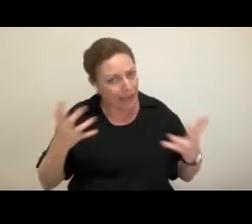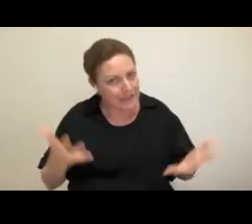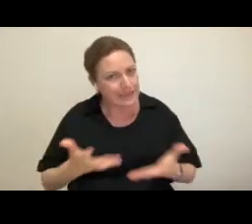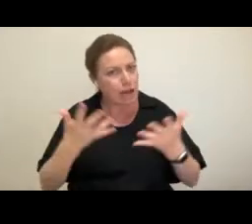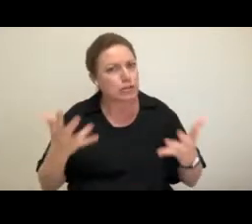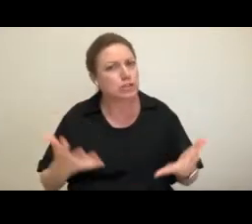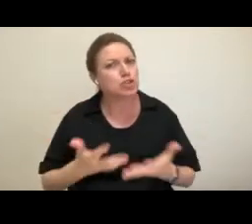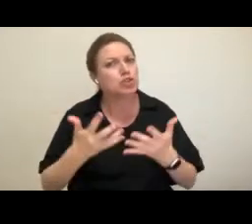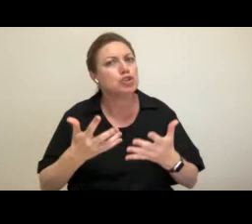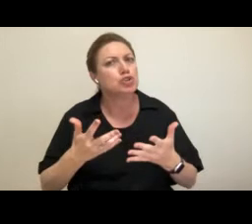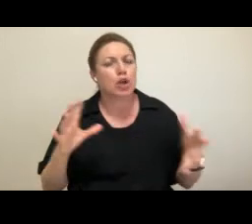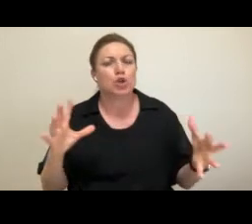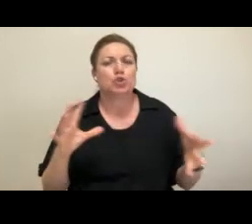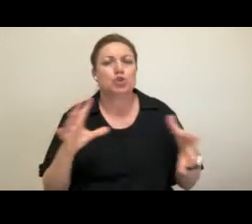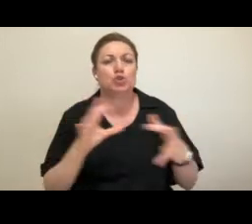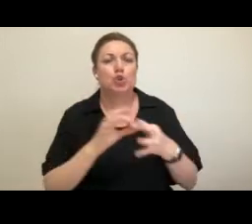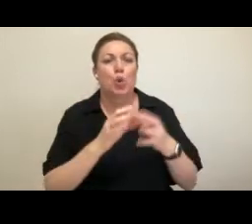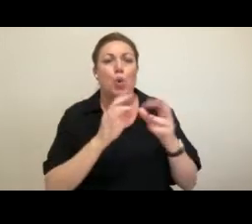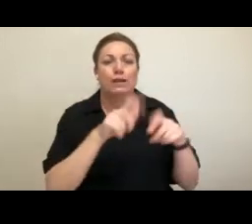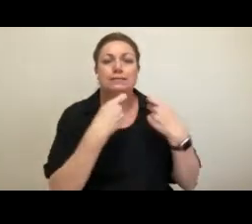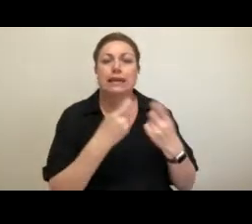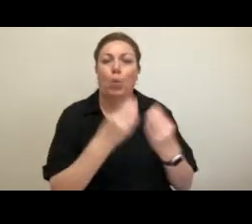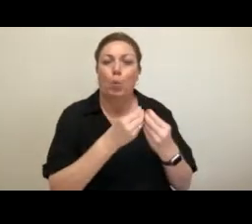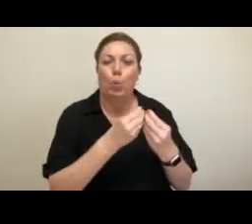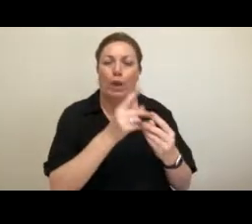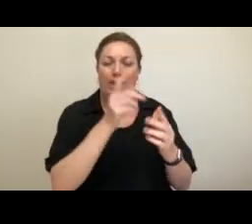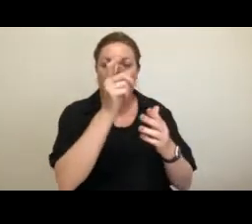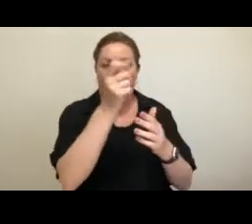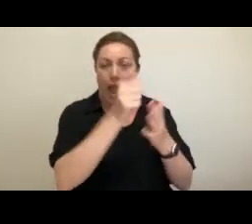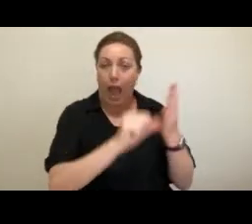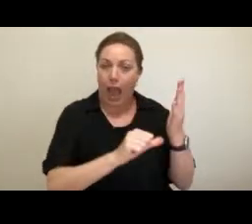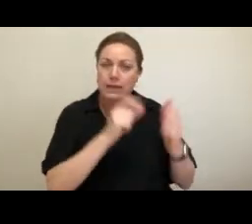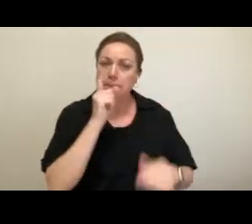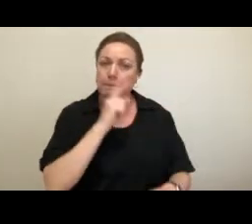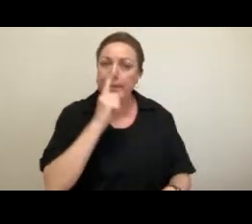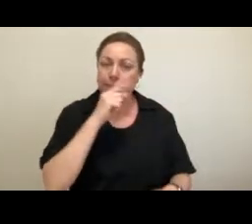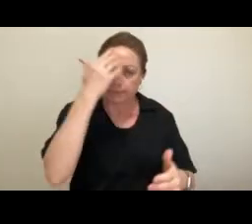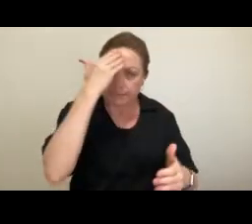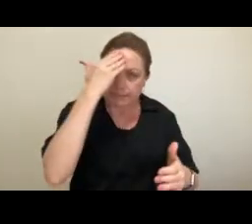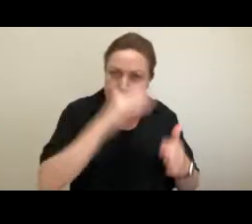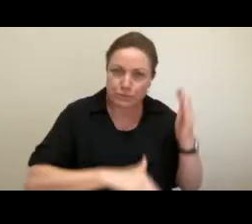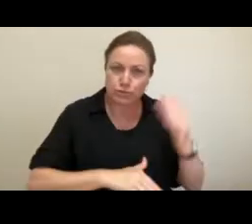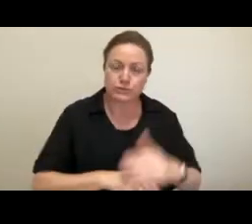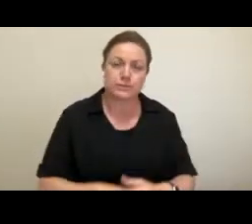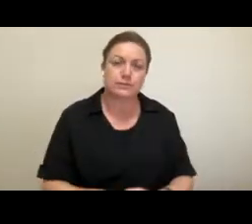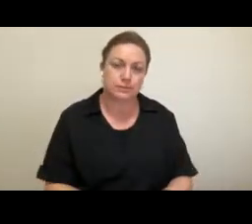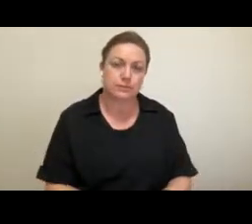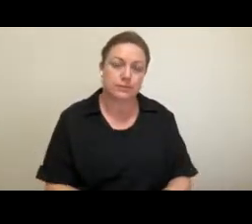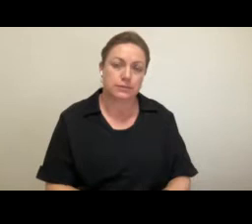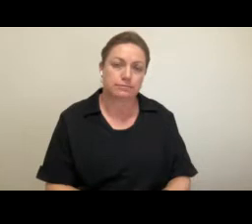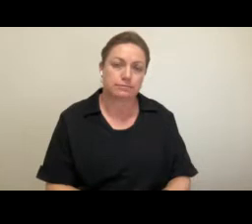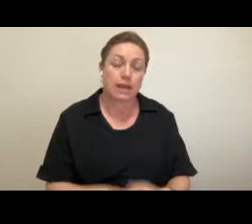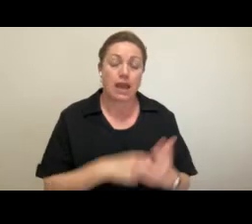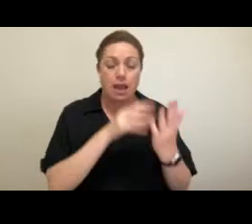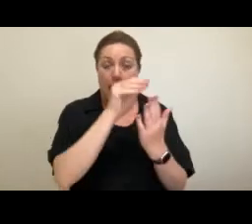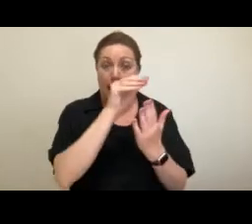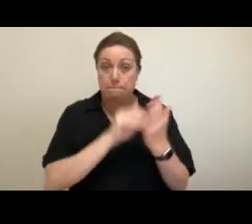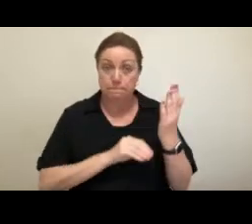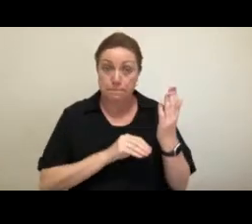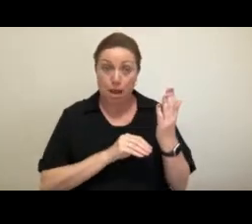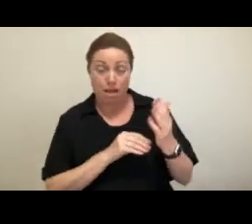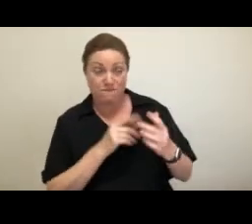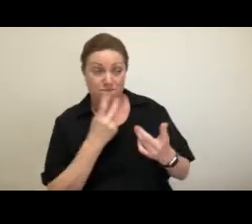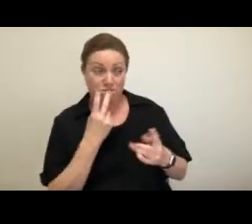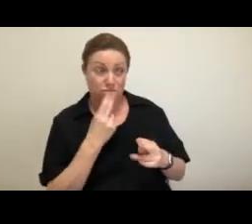experienced artists. And as we've said, applicants for the line-wide work must form